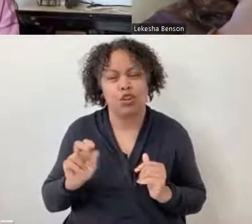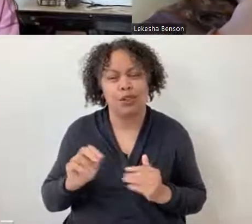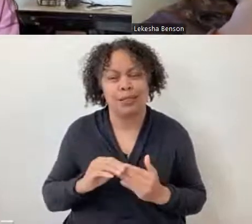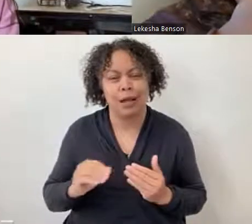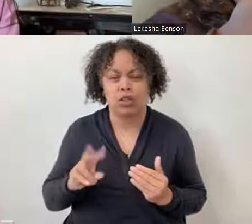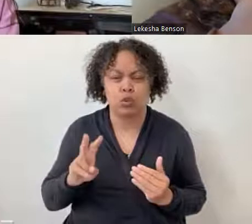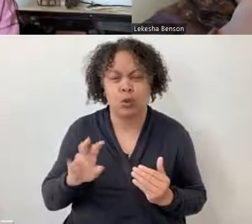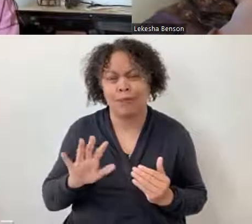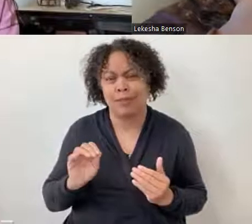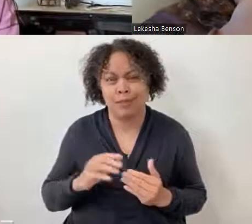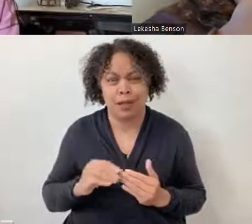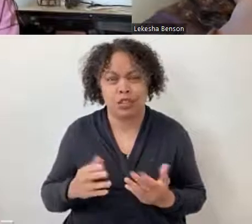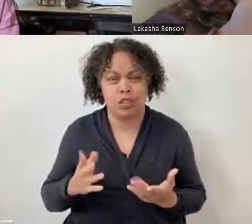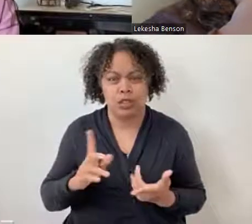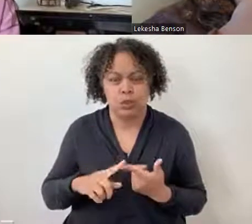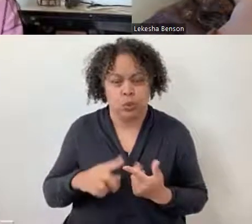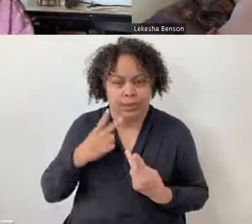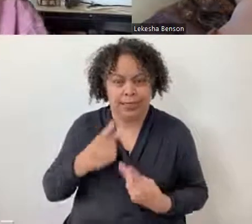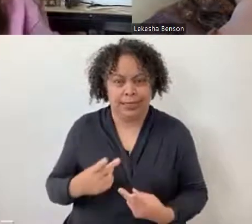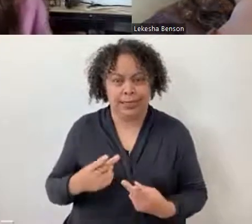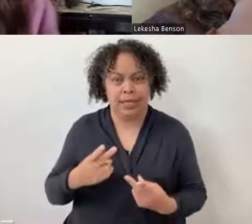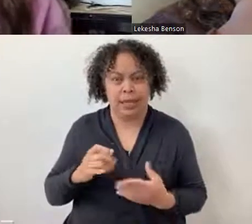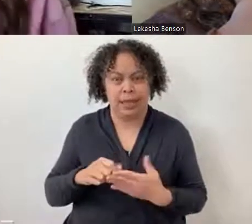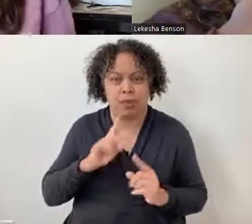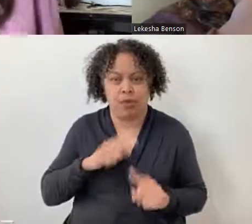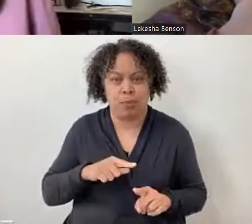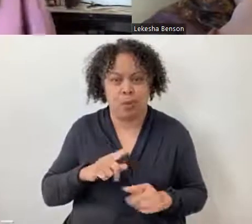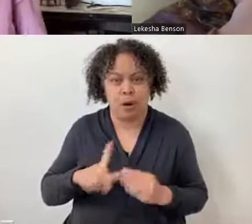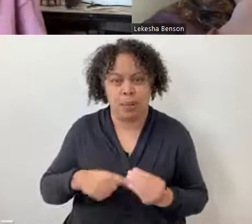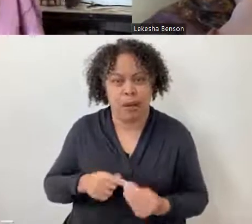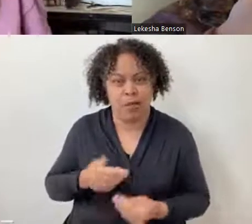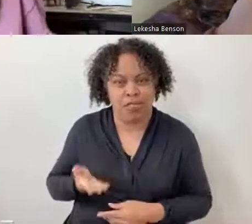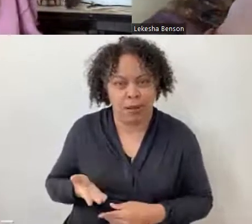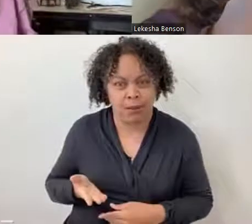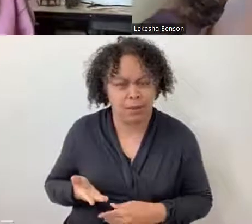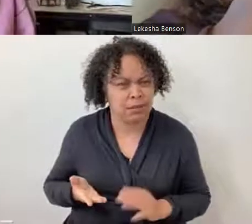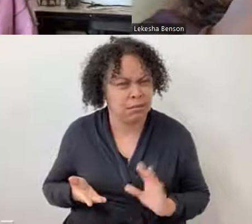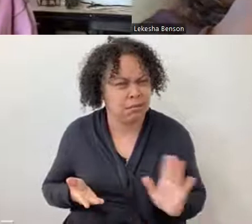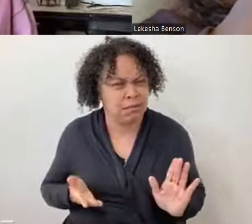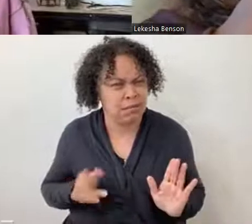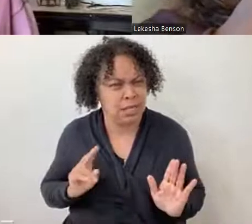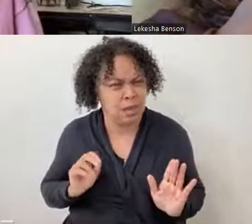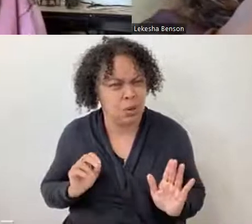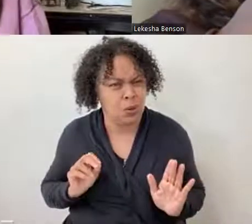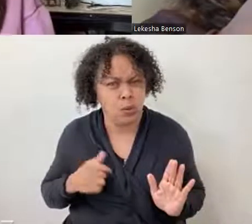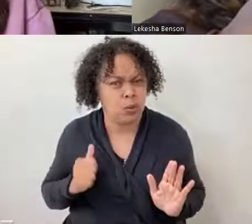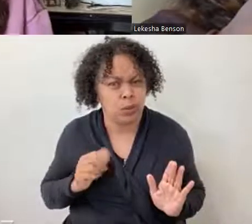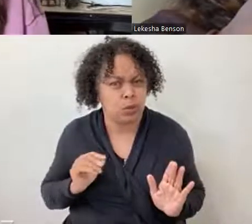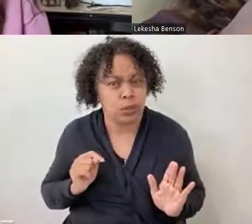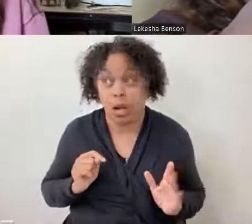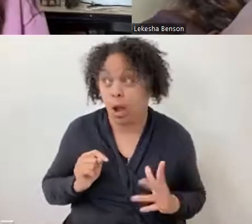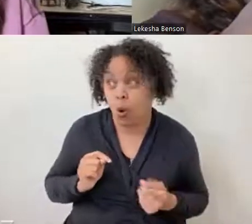or $250 to access the report about them. And it's like, no, then we won't do it. And they go,